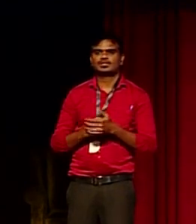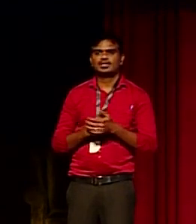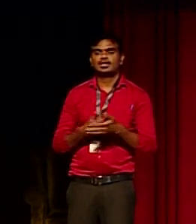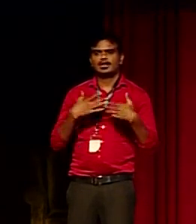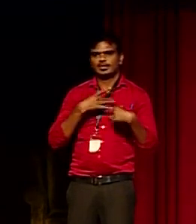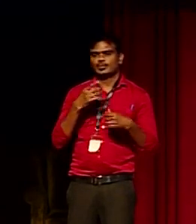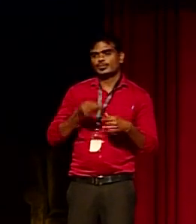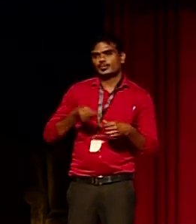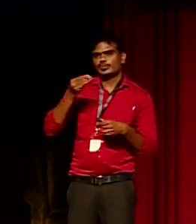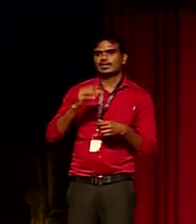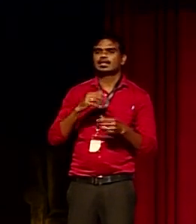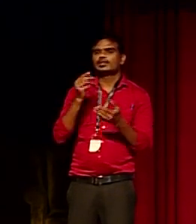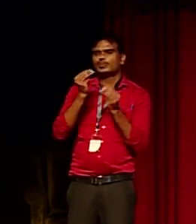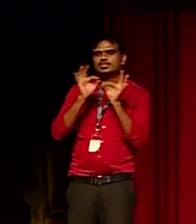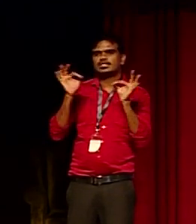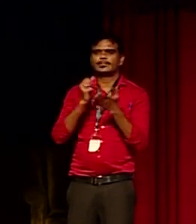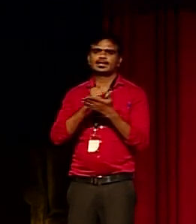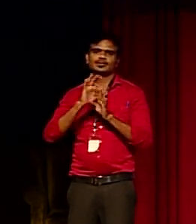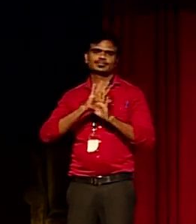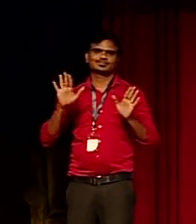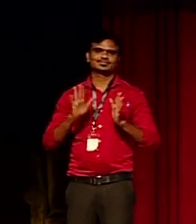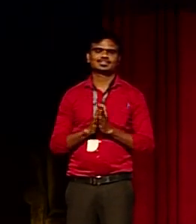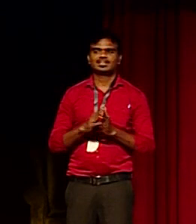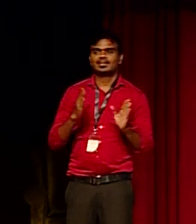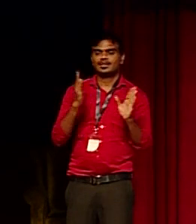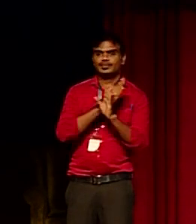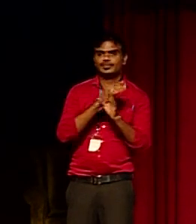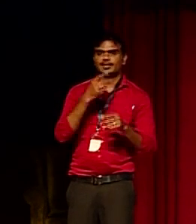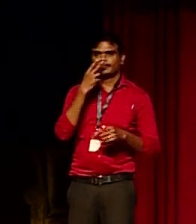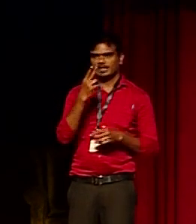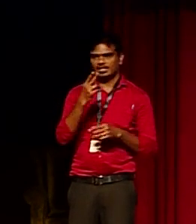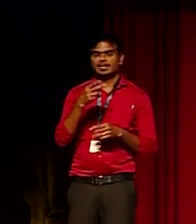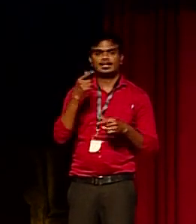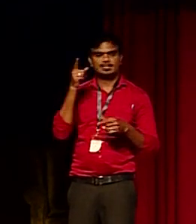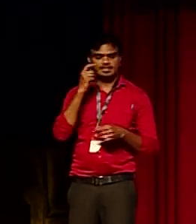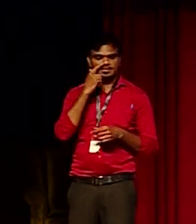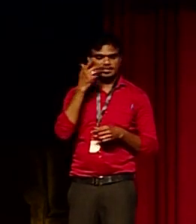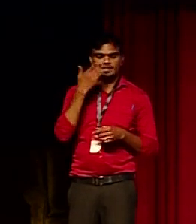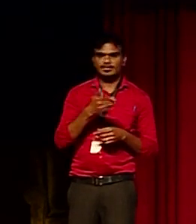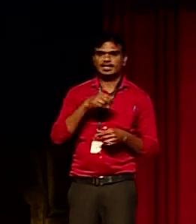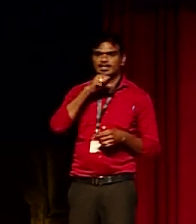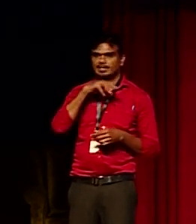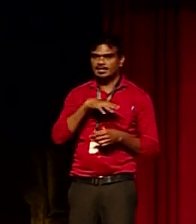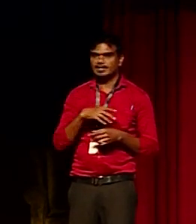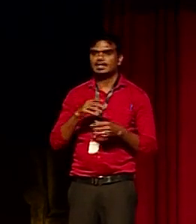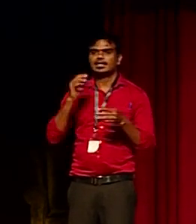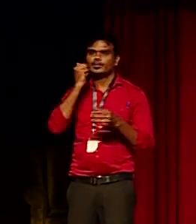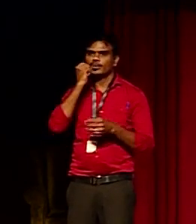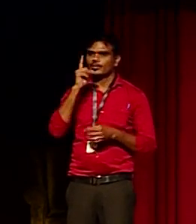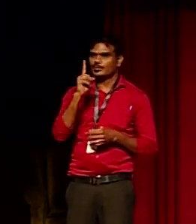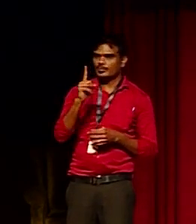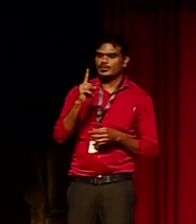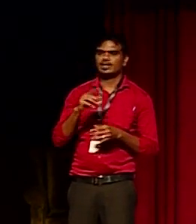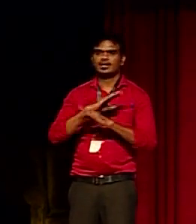So requires very little training. This is Florencia from Mozambique. She was a teenage single mother who